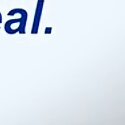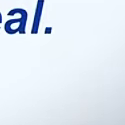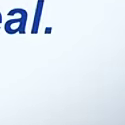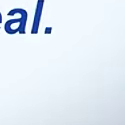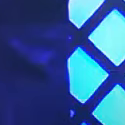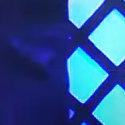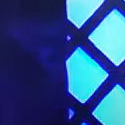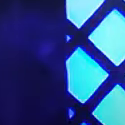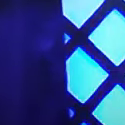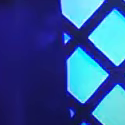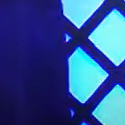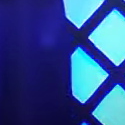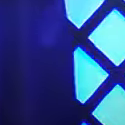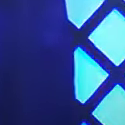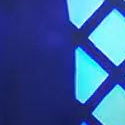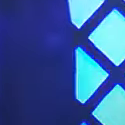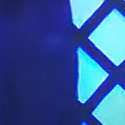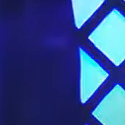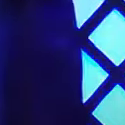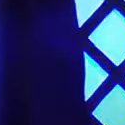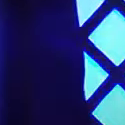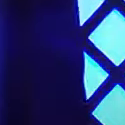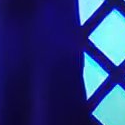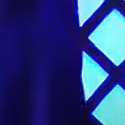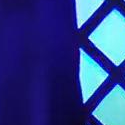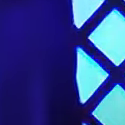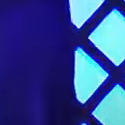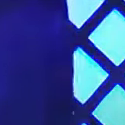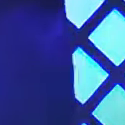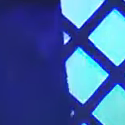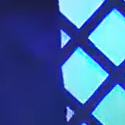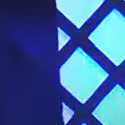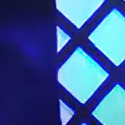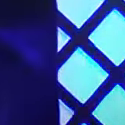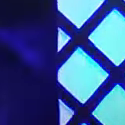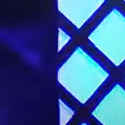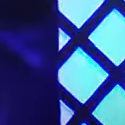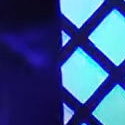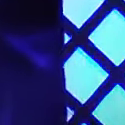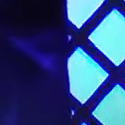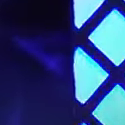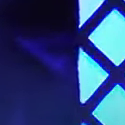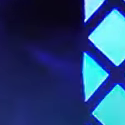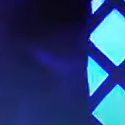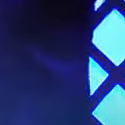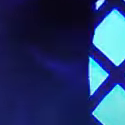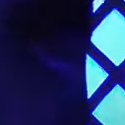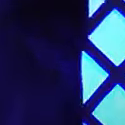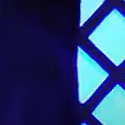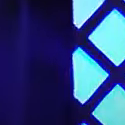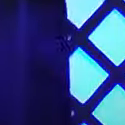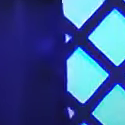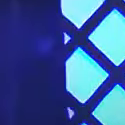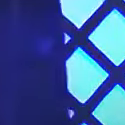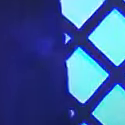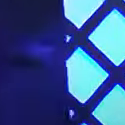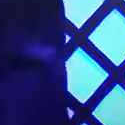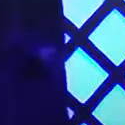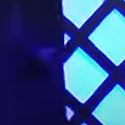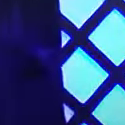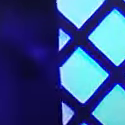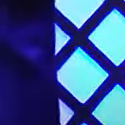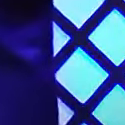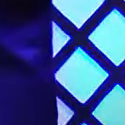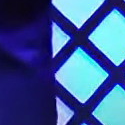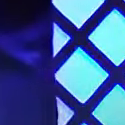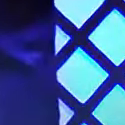Satan is a source of all evil. If we say, "Obon sam ne boni na faribai." He is the devil. Ono oni